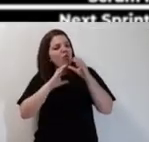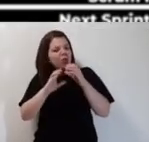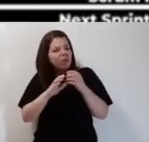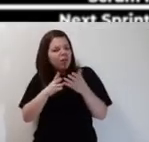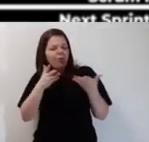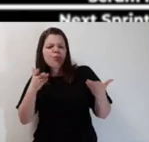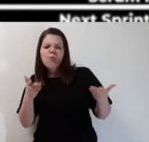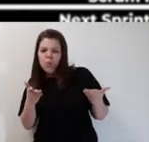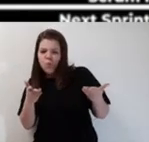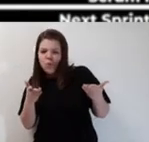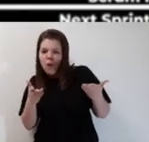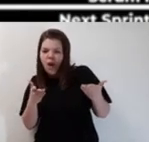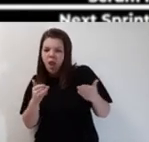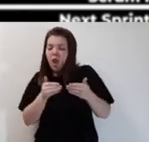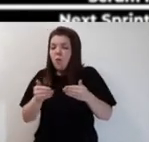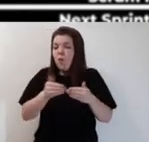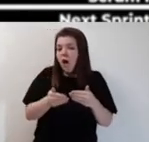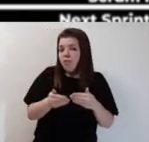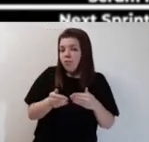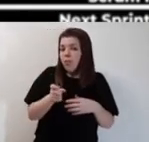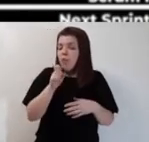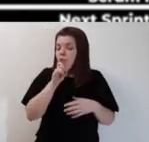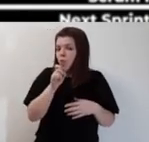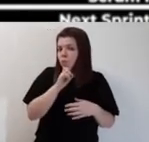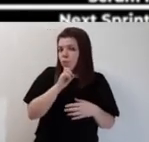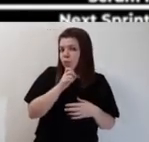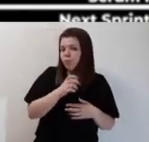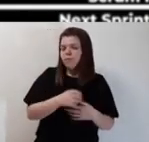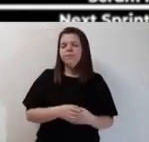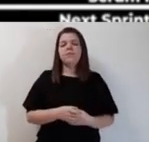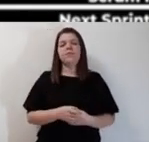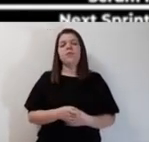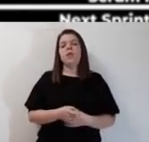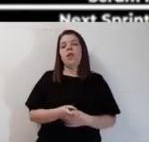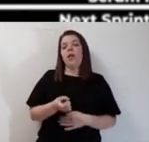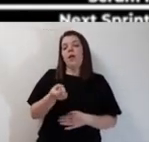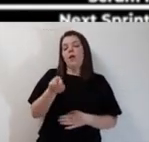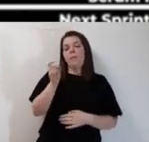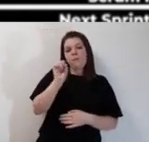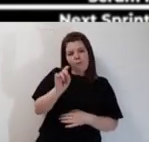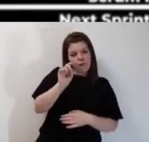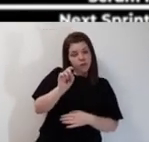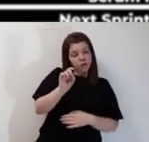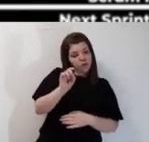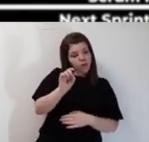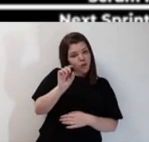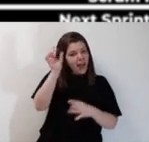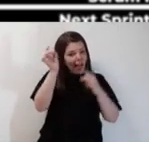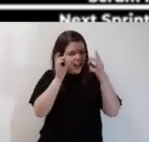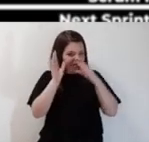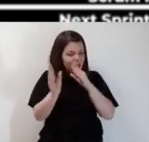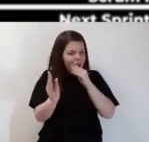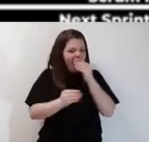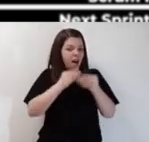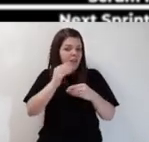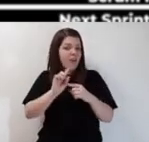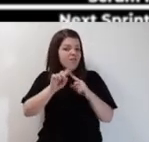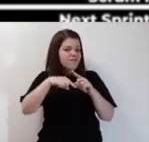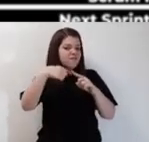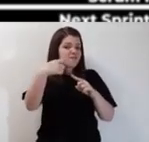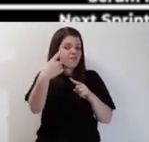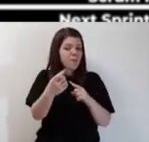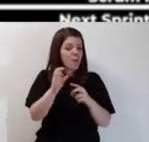both take place and how information is passed between them. To this end, the image we can